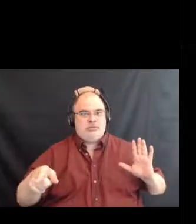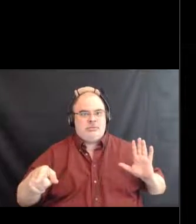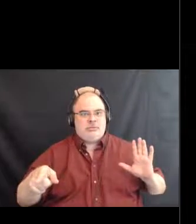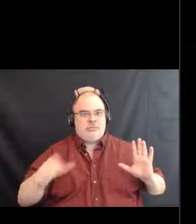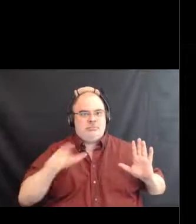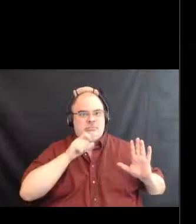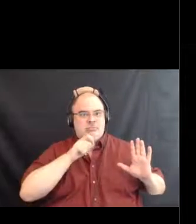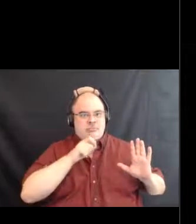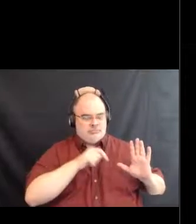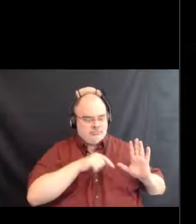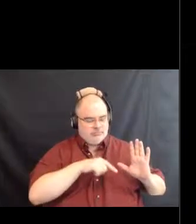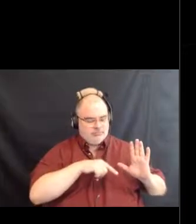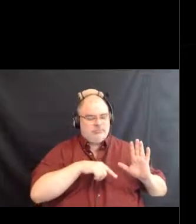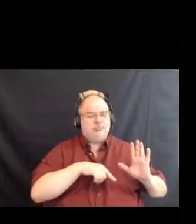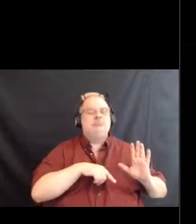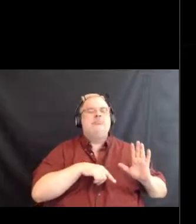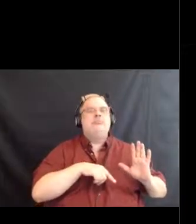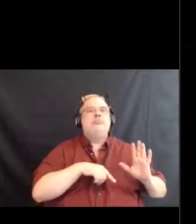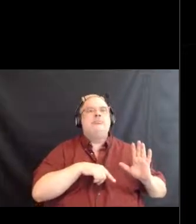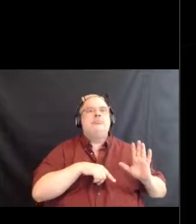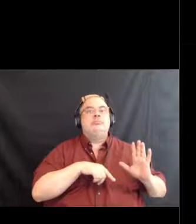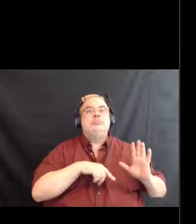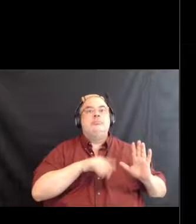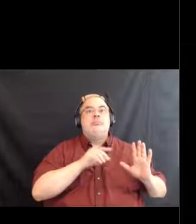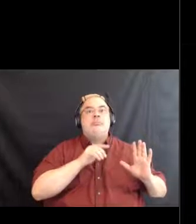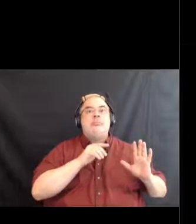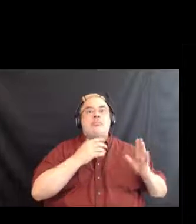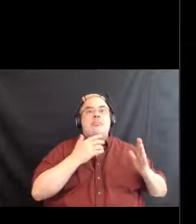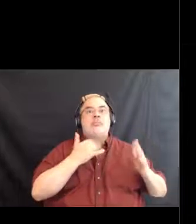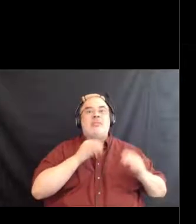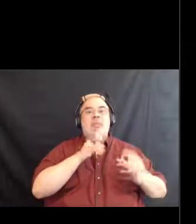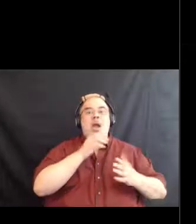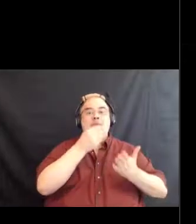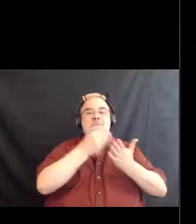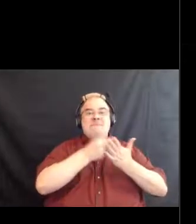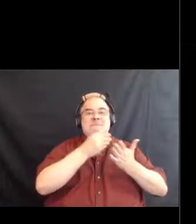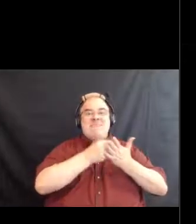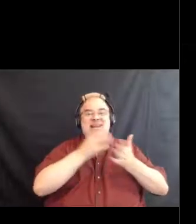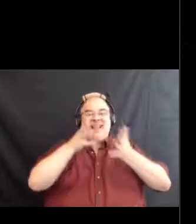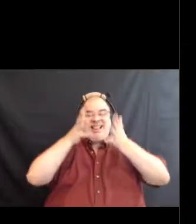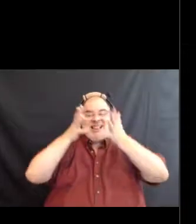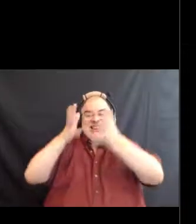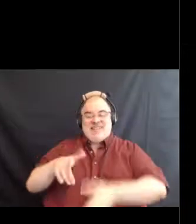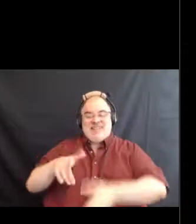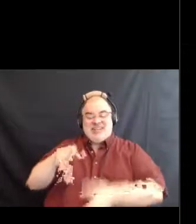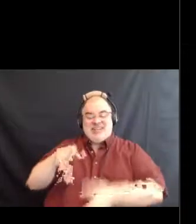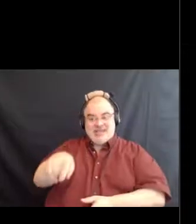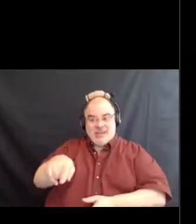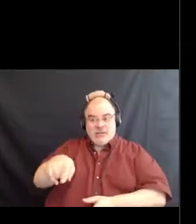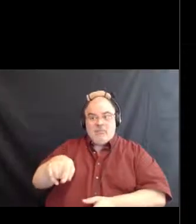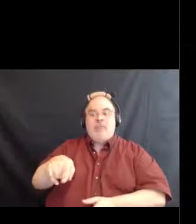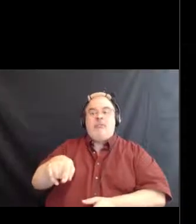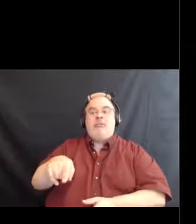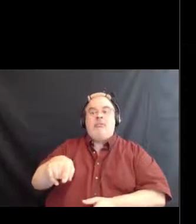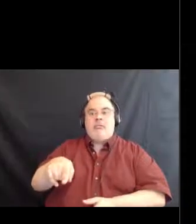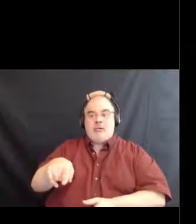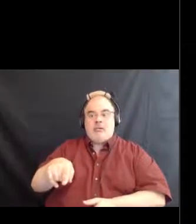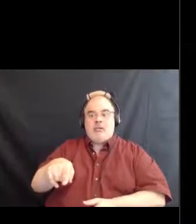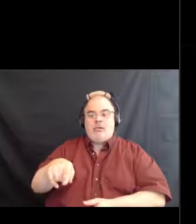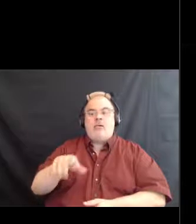Also, Medicaid, we passed law that states that any funds left over in the ABLE account would go to that